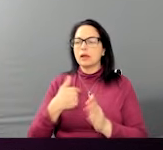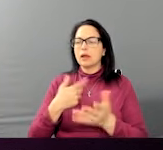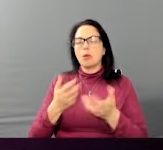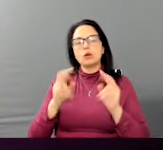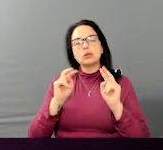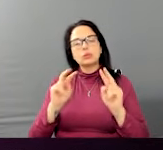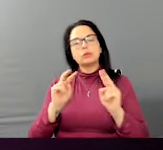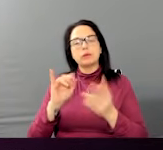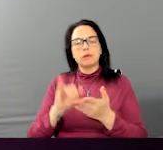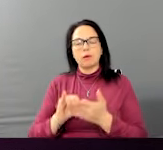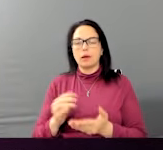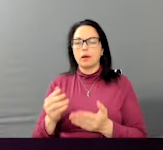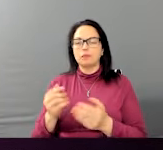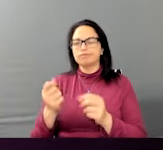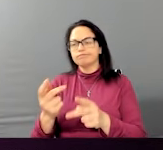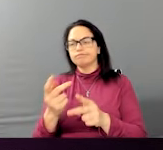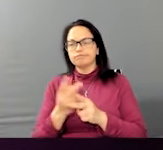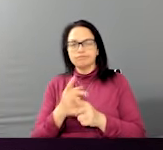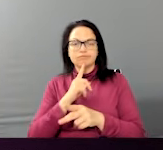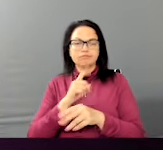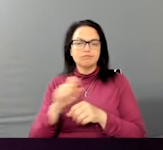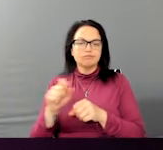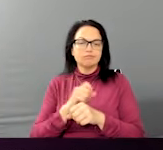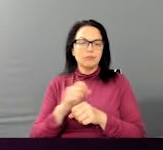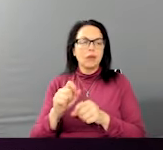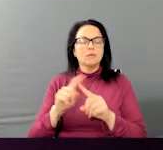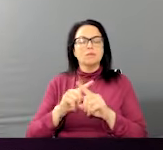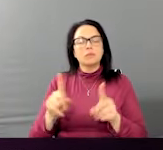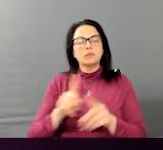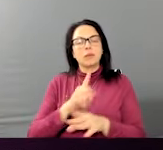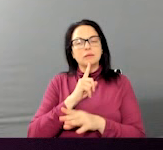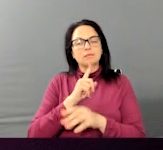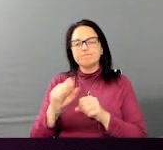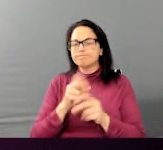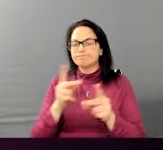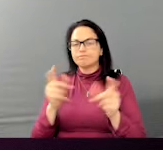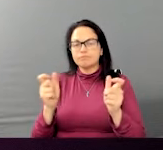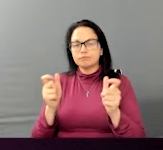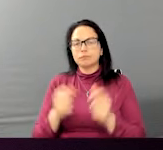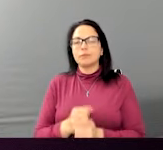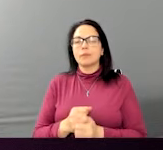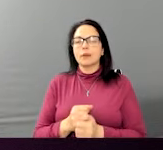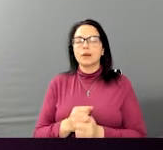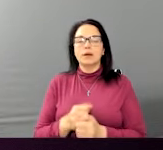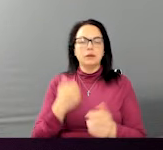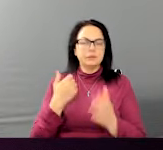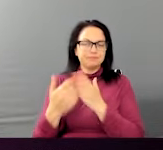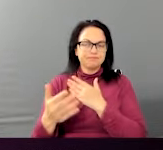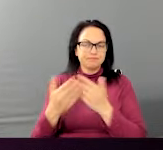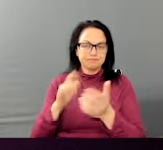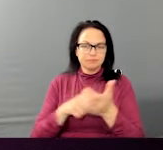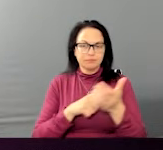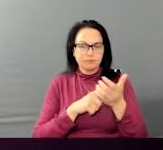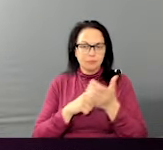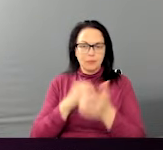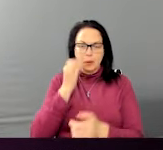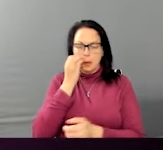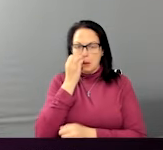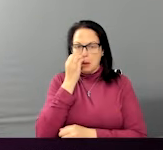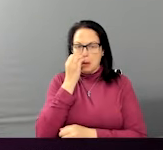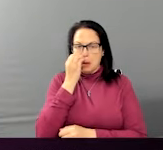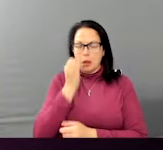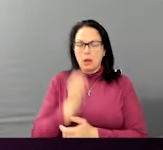back. So yeah, super fast, regardless of the device or anything. And actually, this is another thing that just occurred to